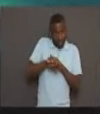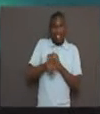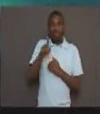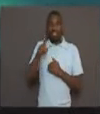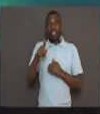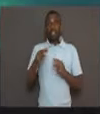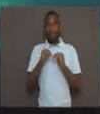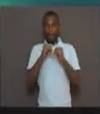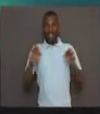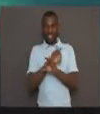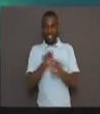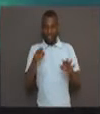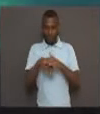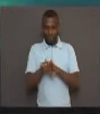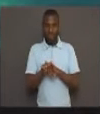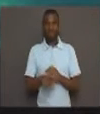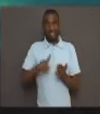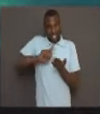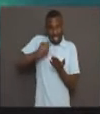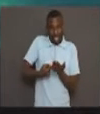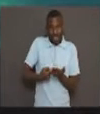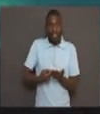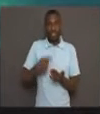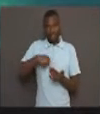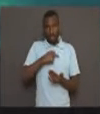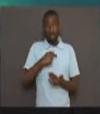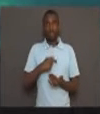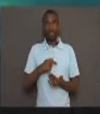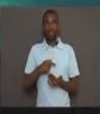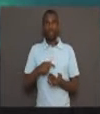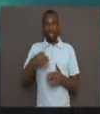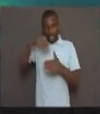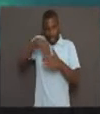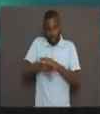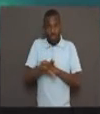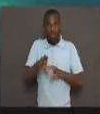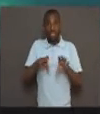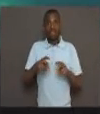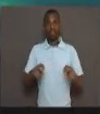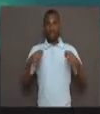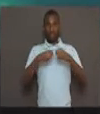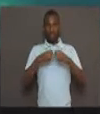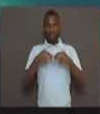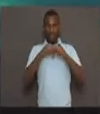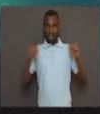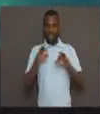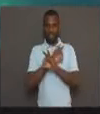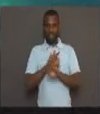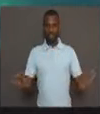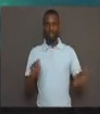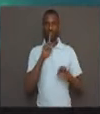this magnetic field so that we may induce an electromagnetic